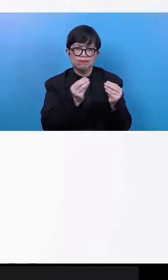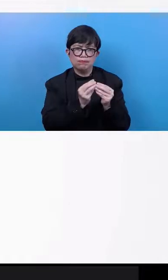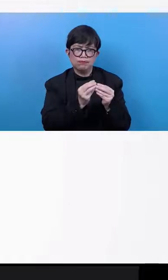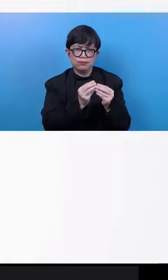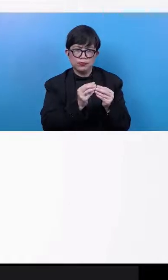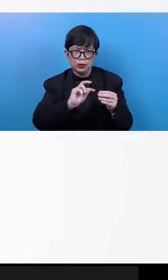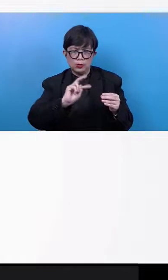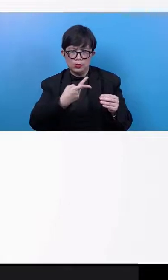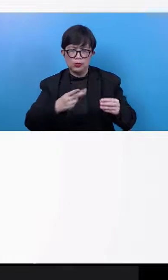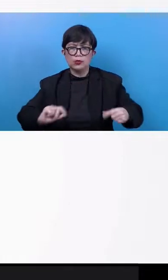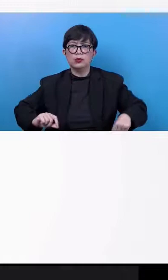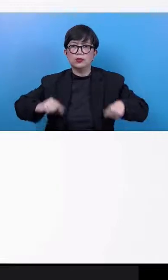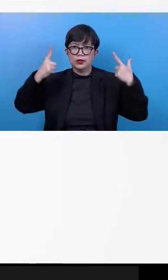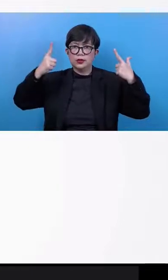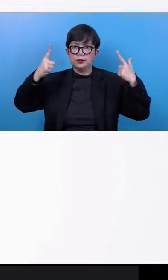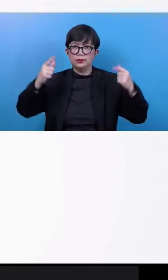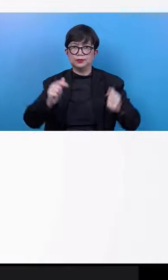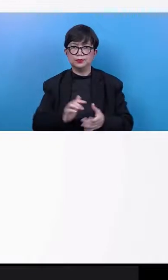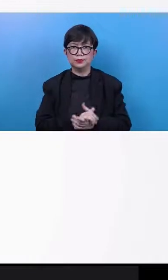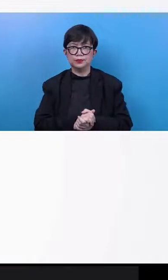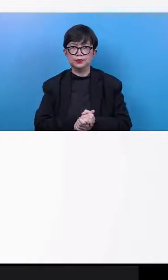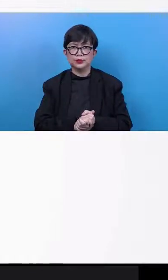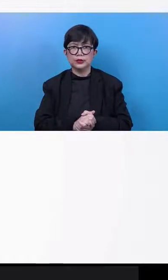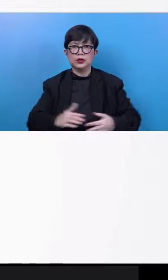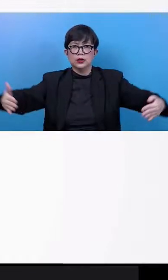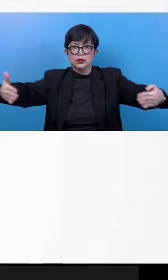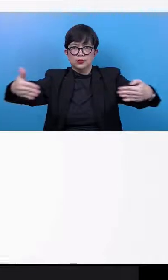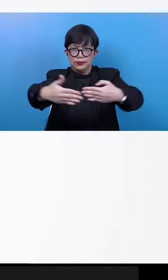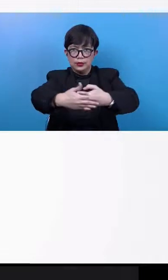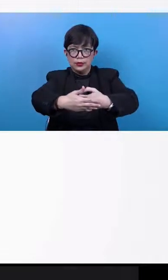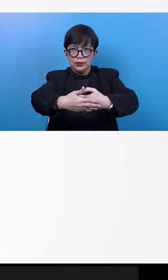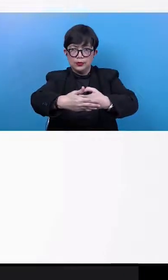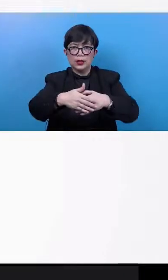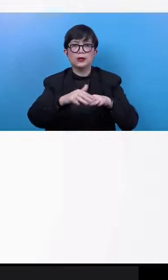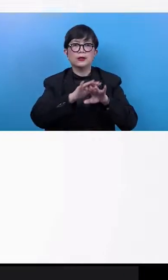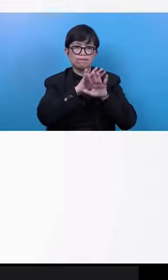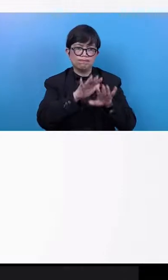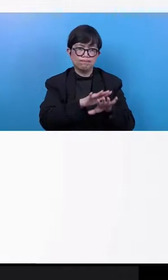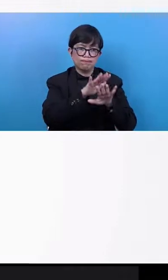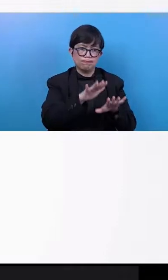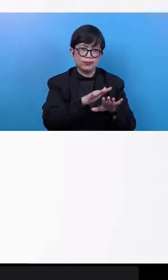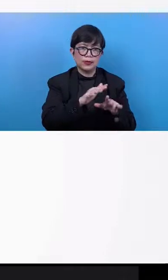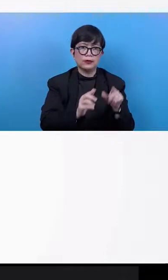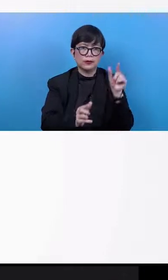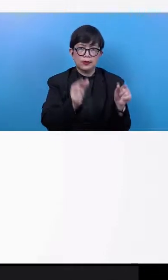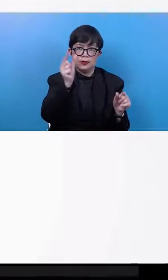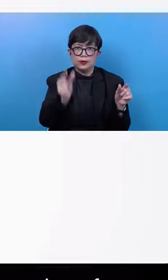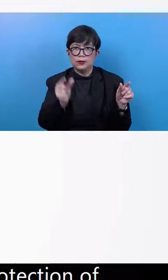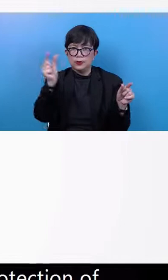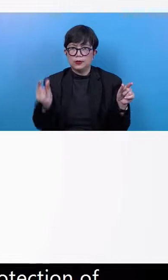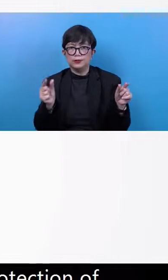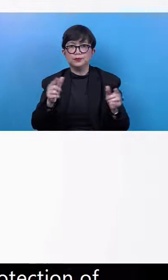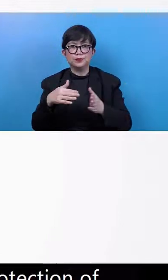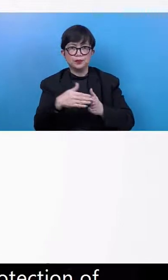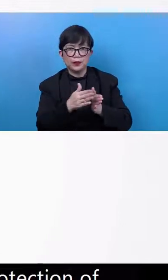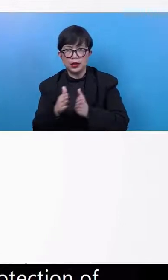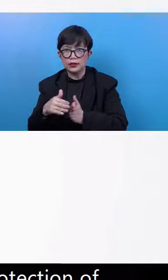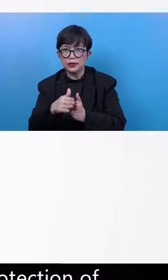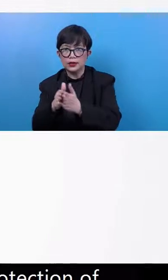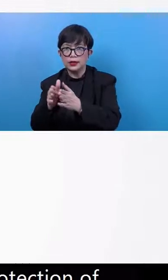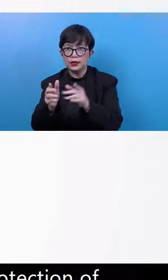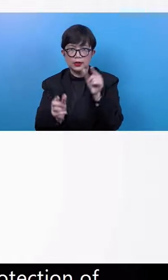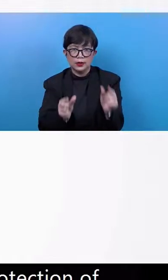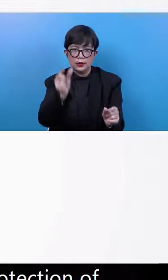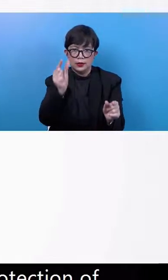empowerment protection of individuals, human security strategies should in today's world seek to advance solidarity, understood